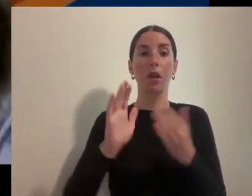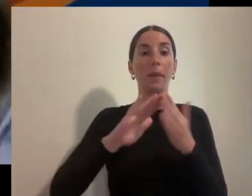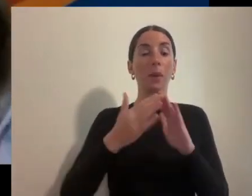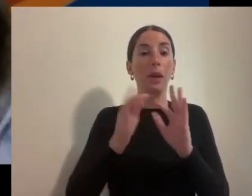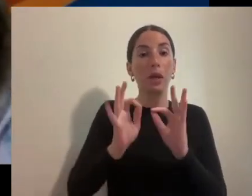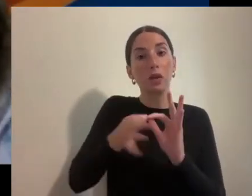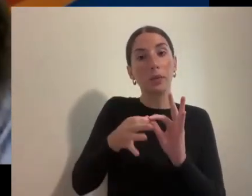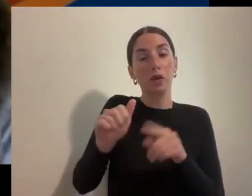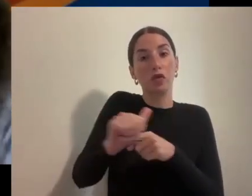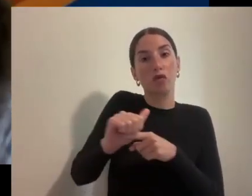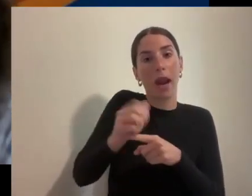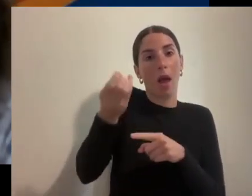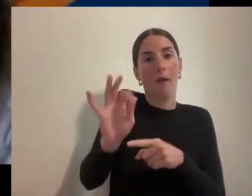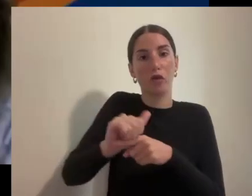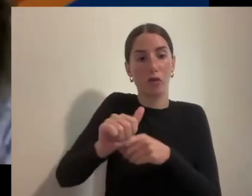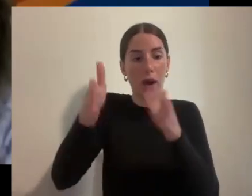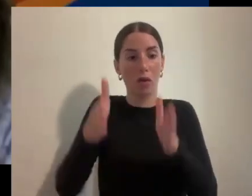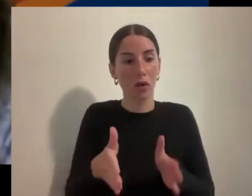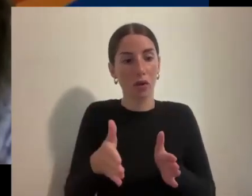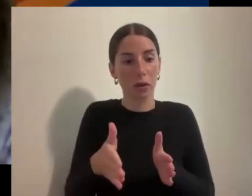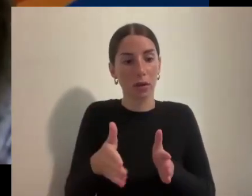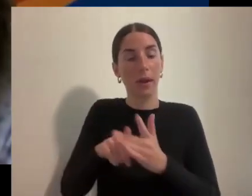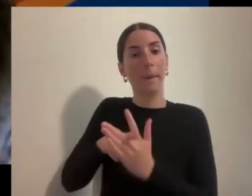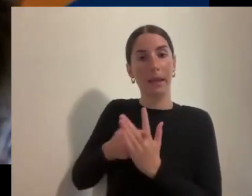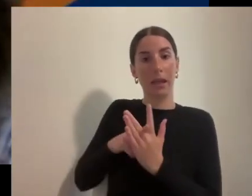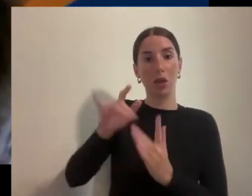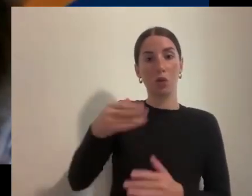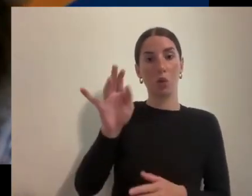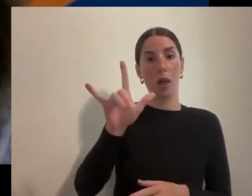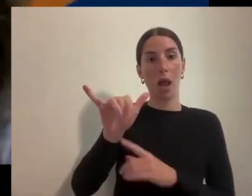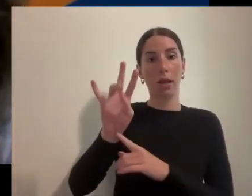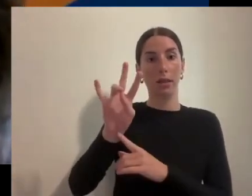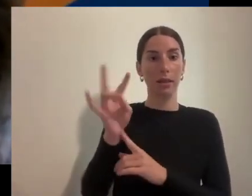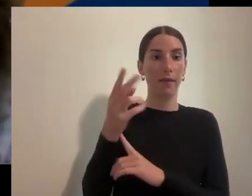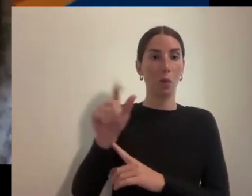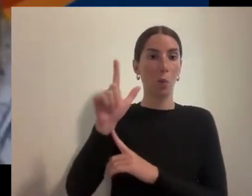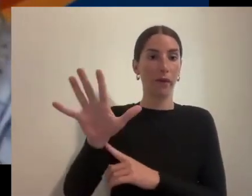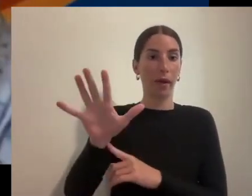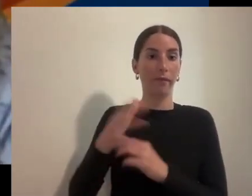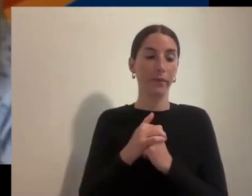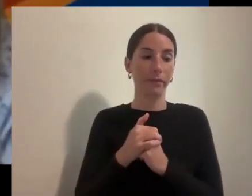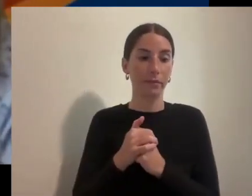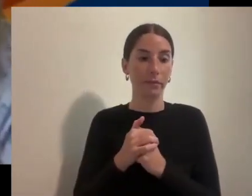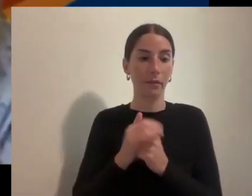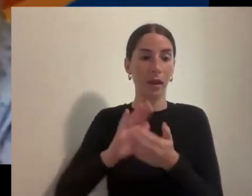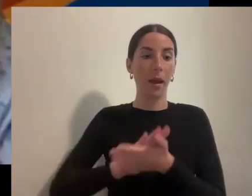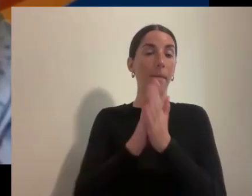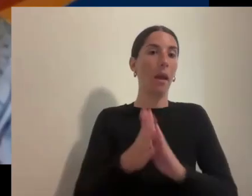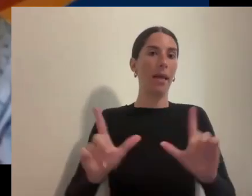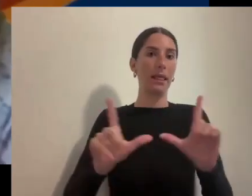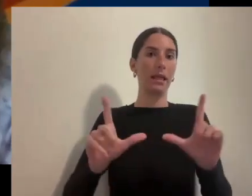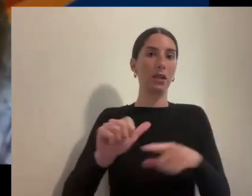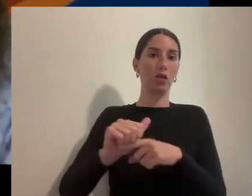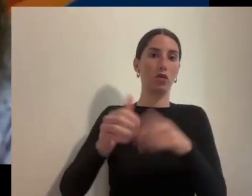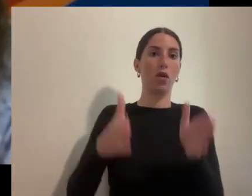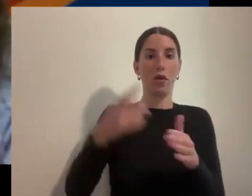Training of Trainers, beginning July 7th, 2025. You can become a licensed trainer for the industry's